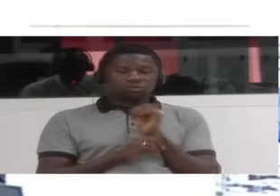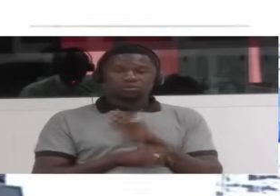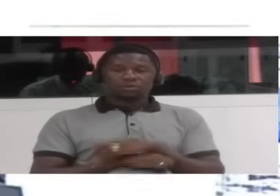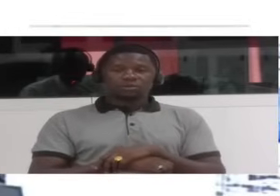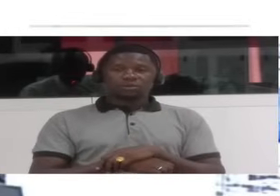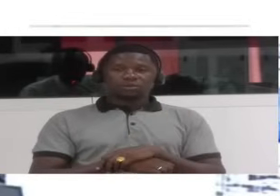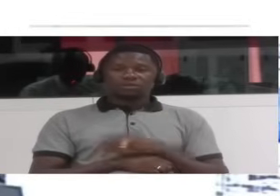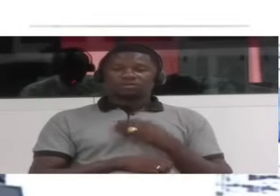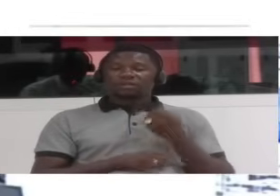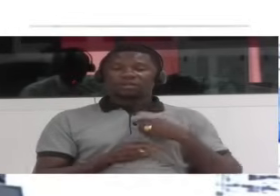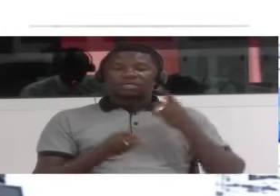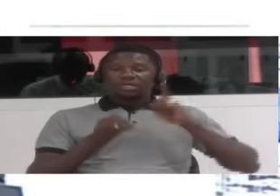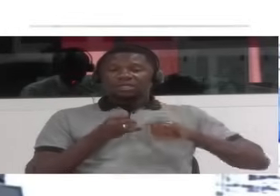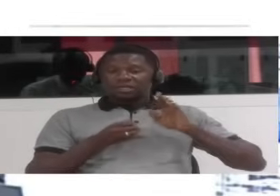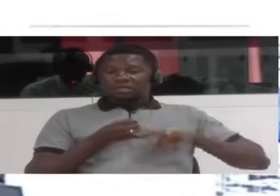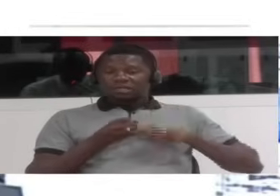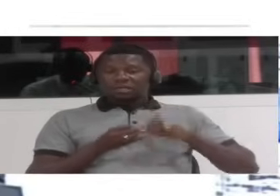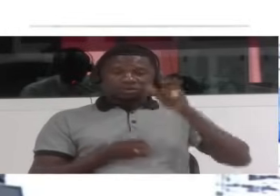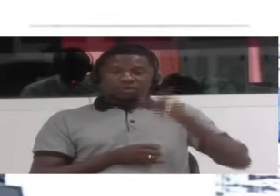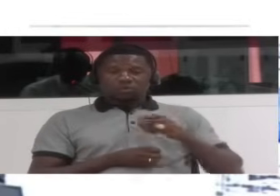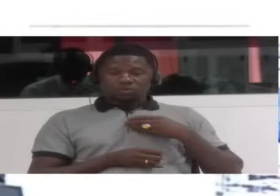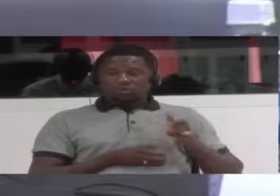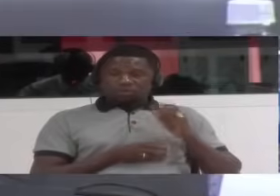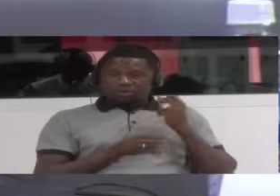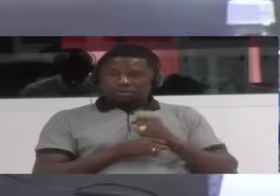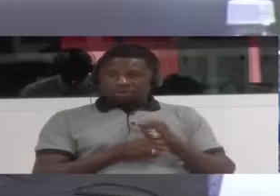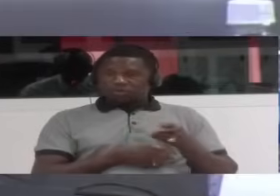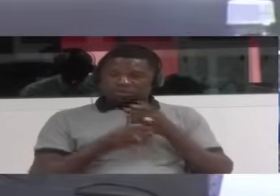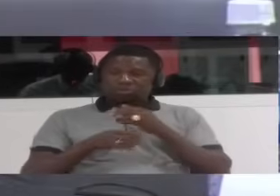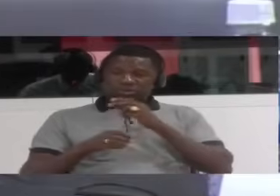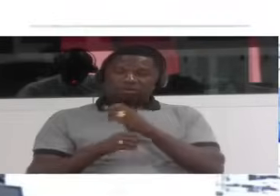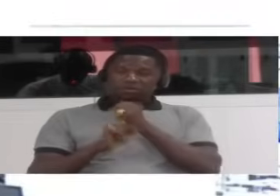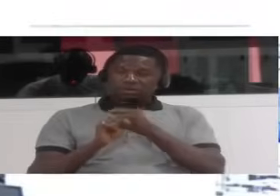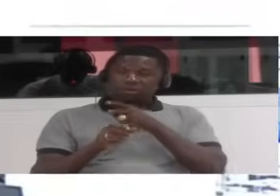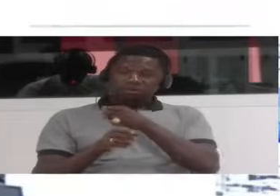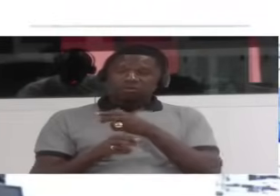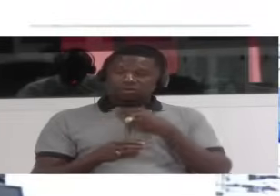the last person who was meant to be spared by you was finished by who?